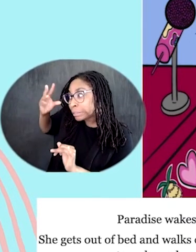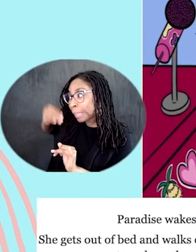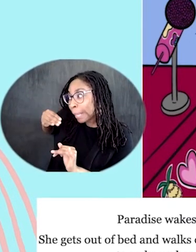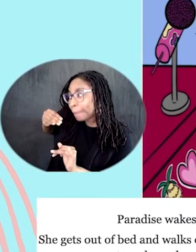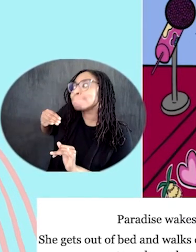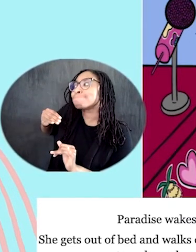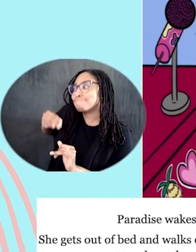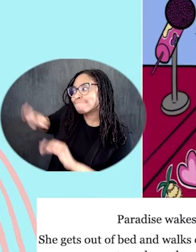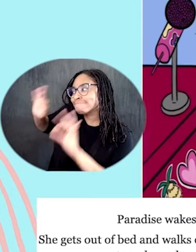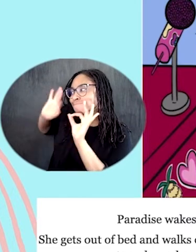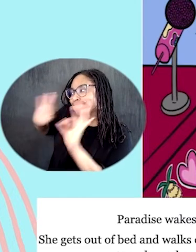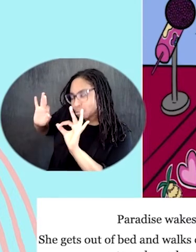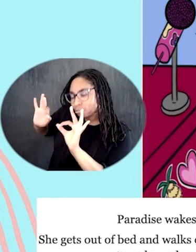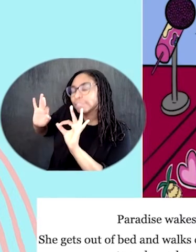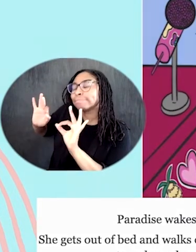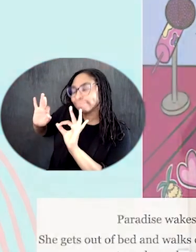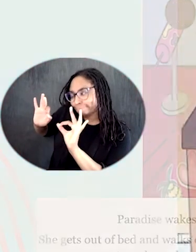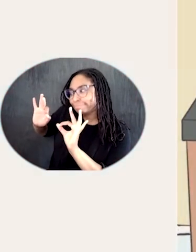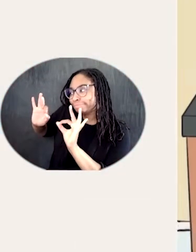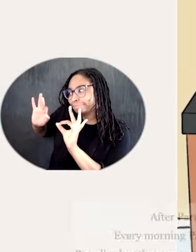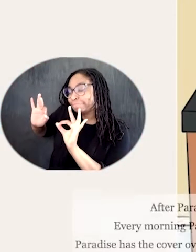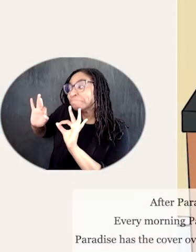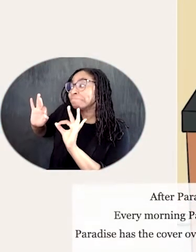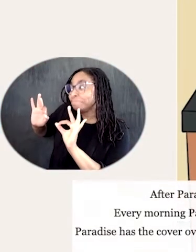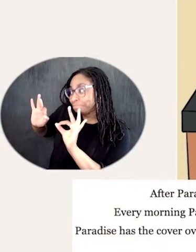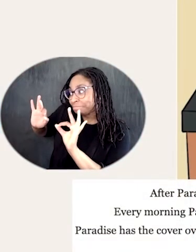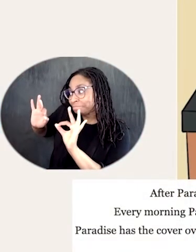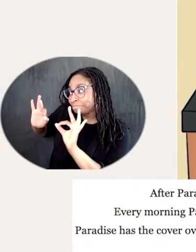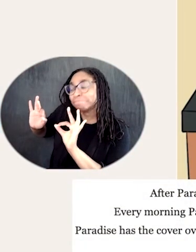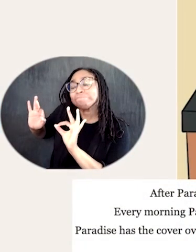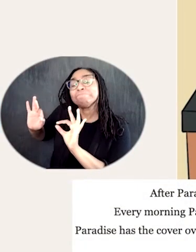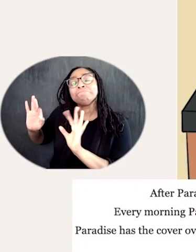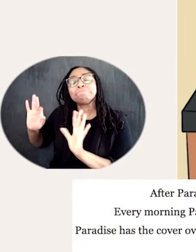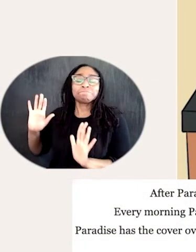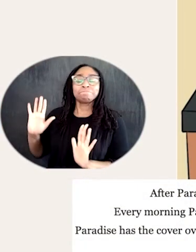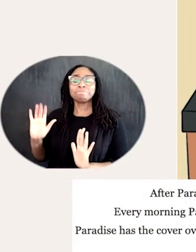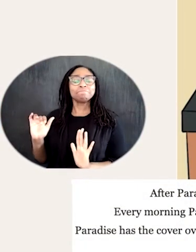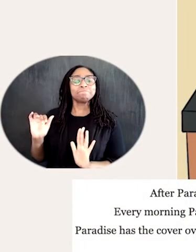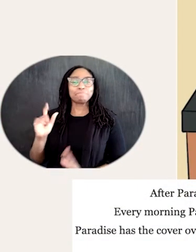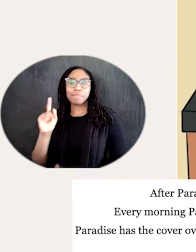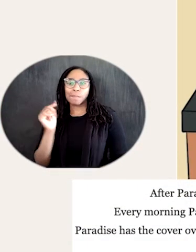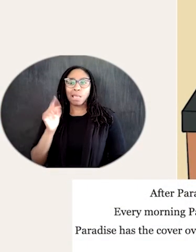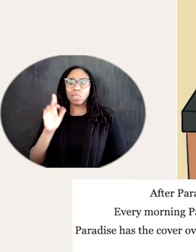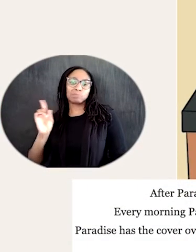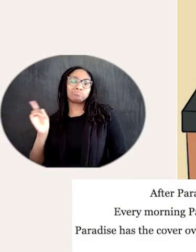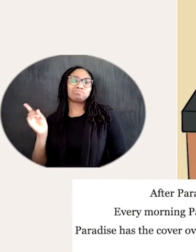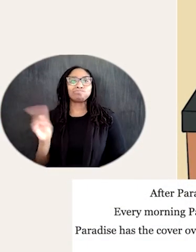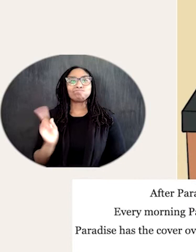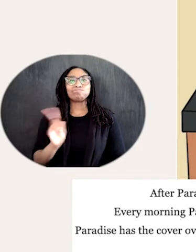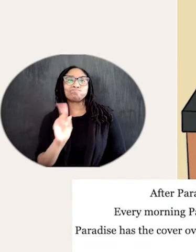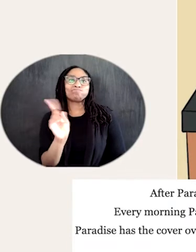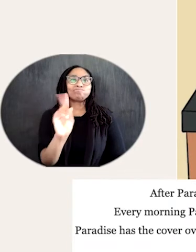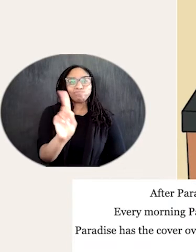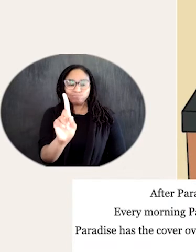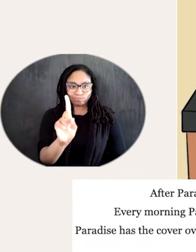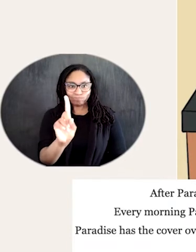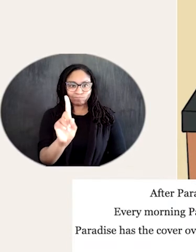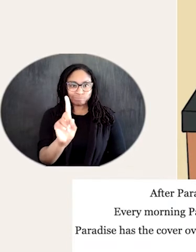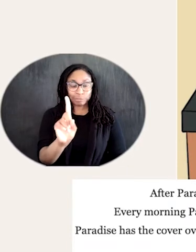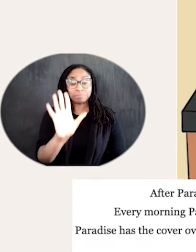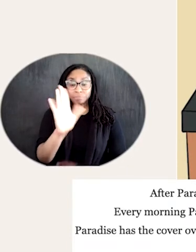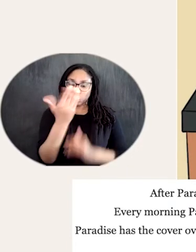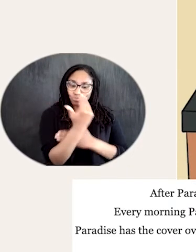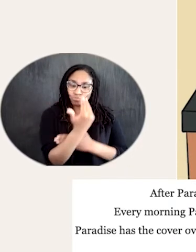sure that she is still sleeping. After Paradise notices that Paris is still sleeping, she goes into the